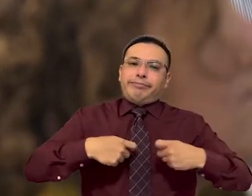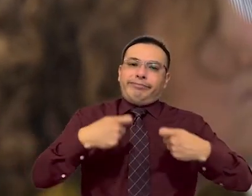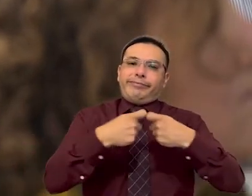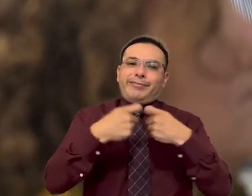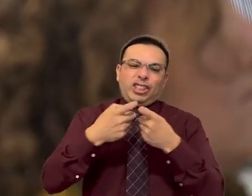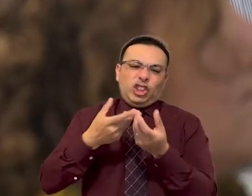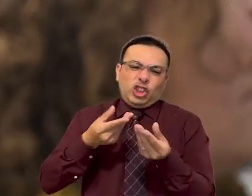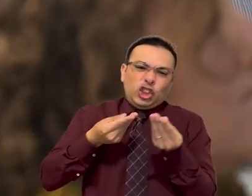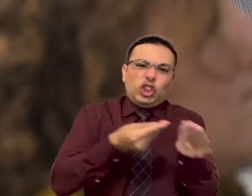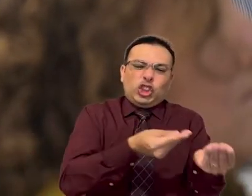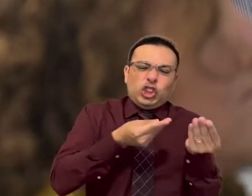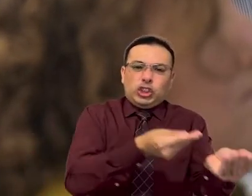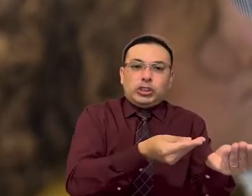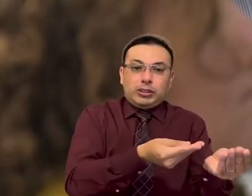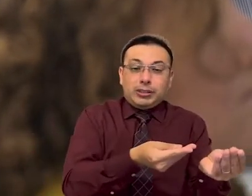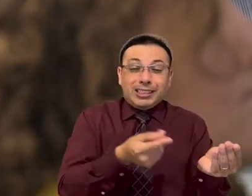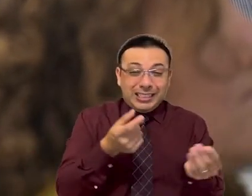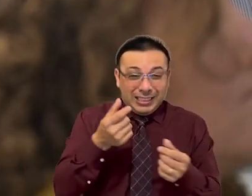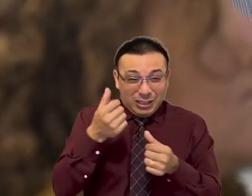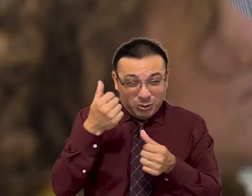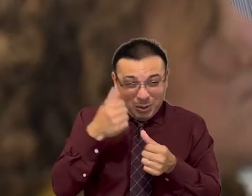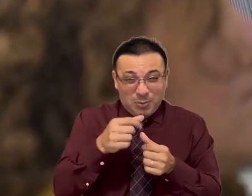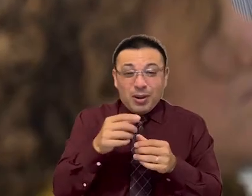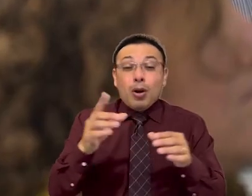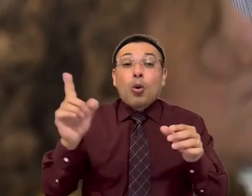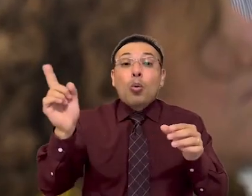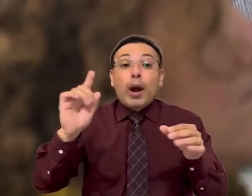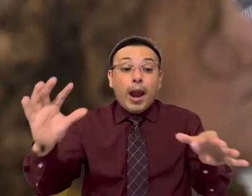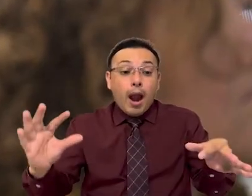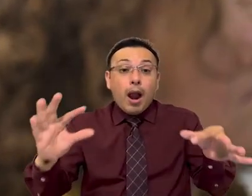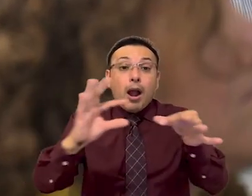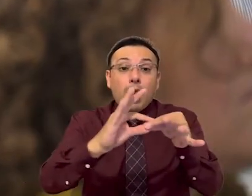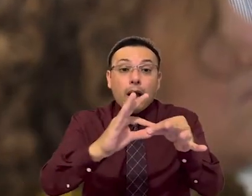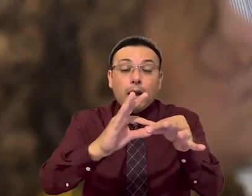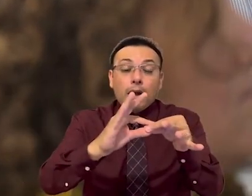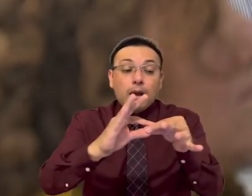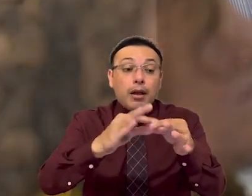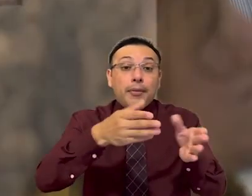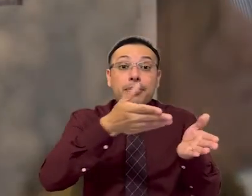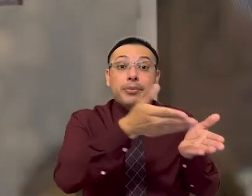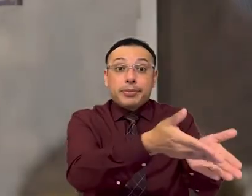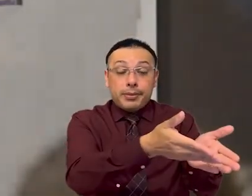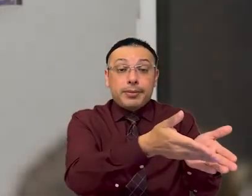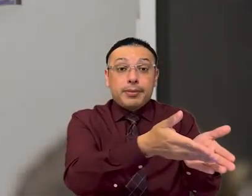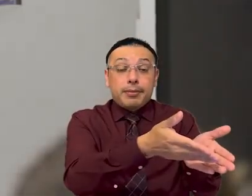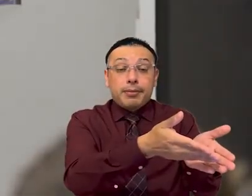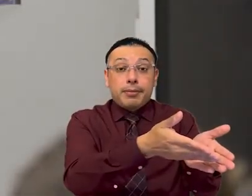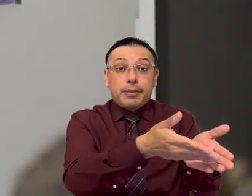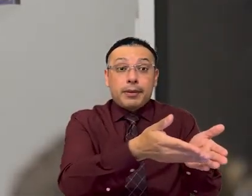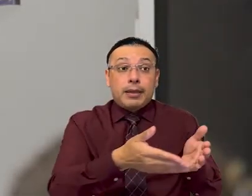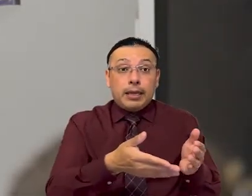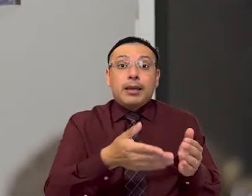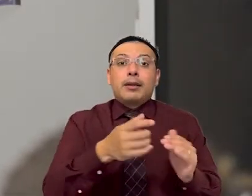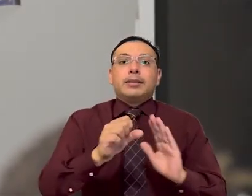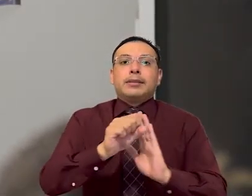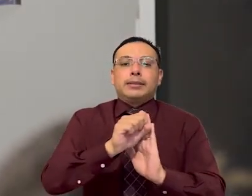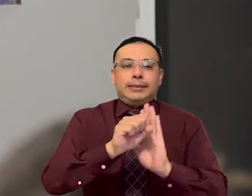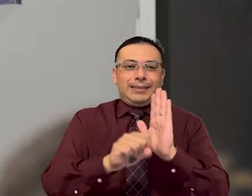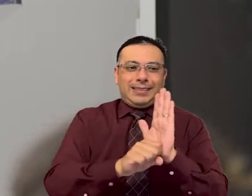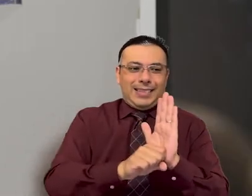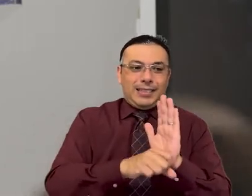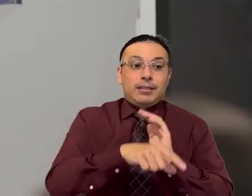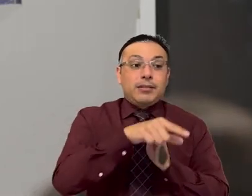interconnection where we deliver the power becomes the state and I think the utilities that are regulated by the